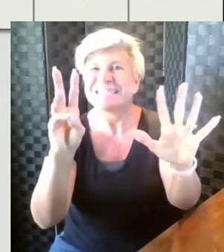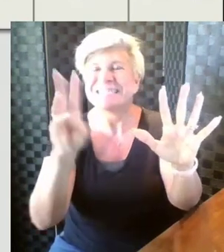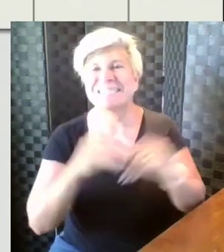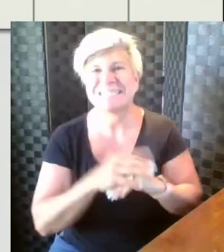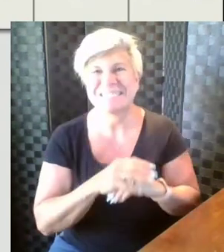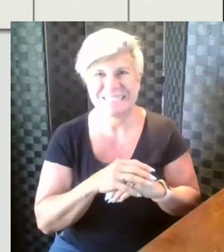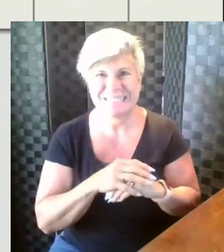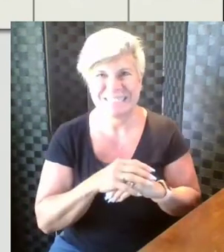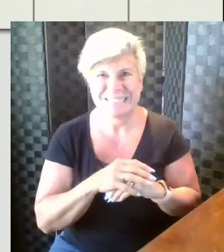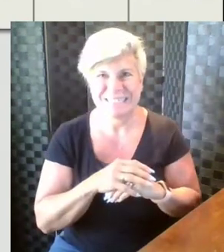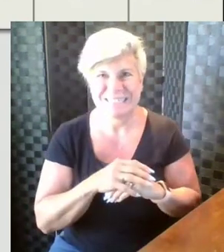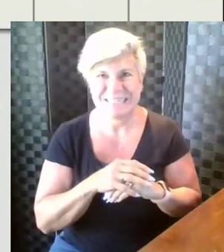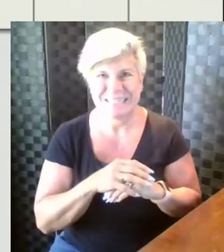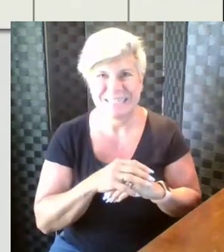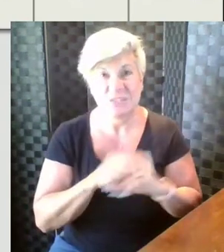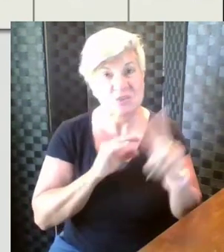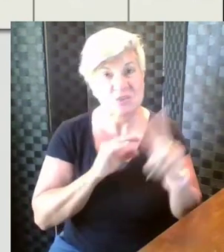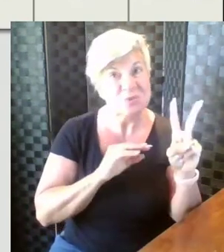6,